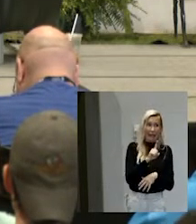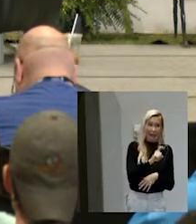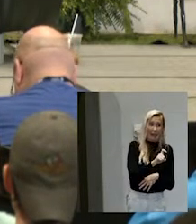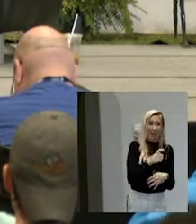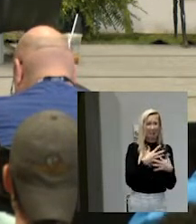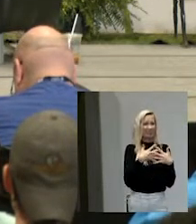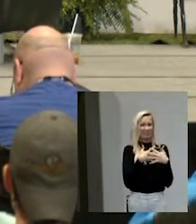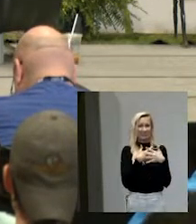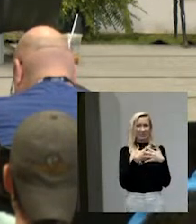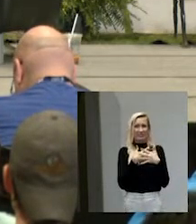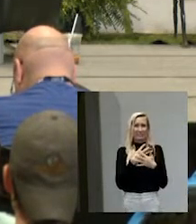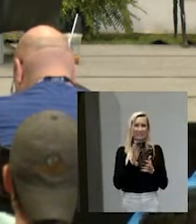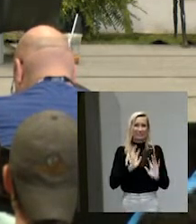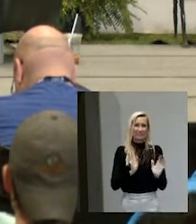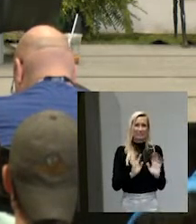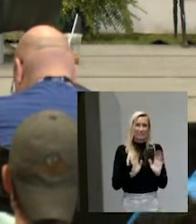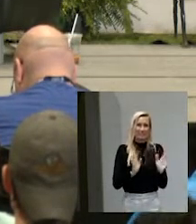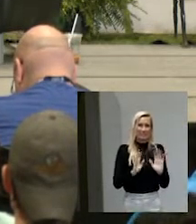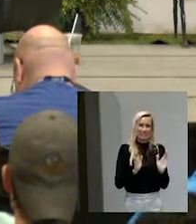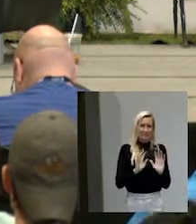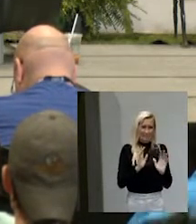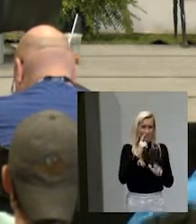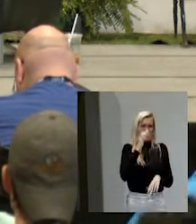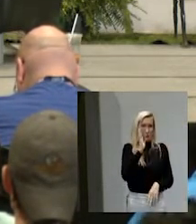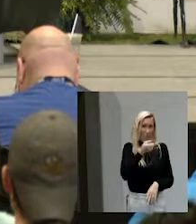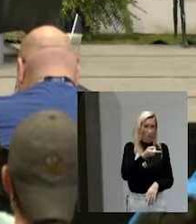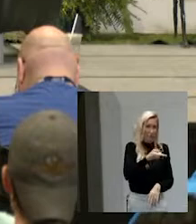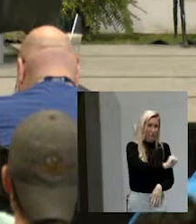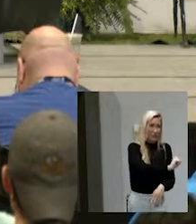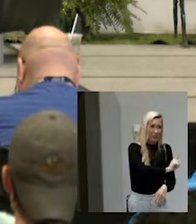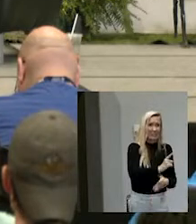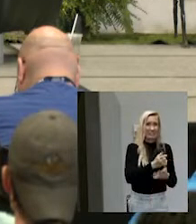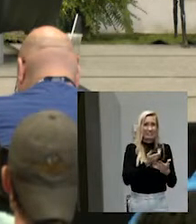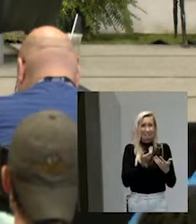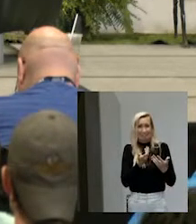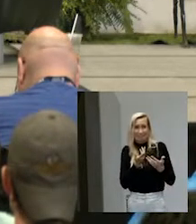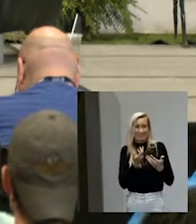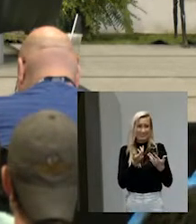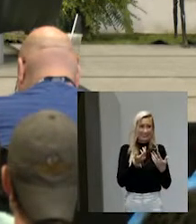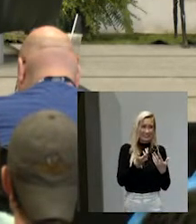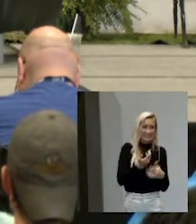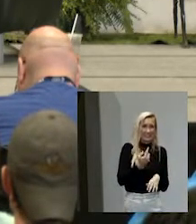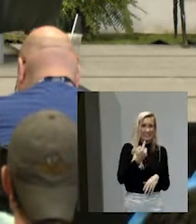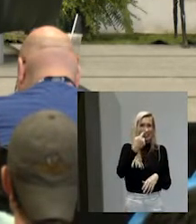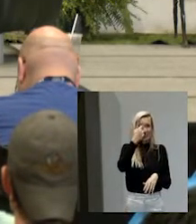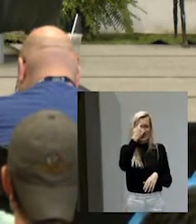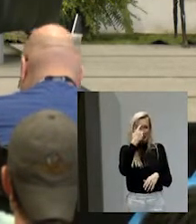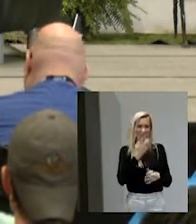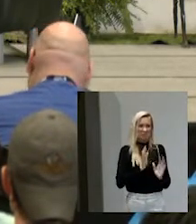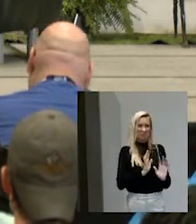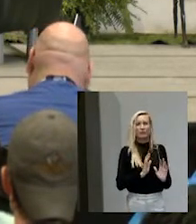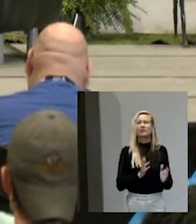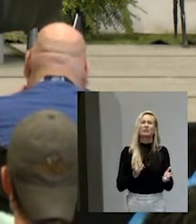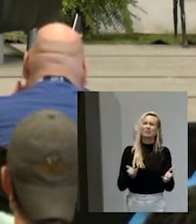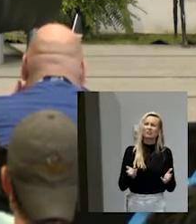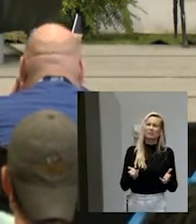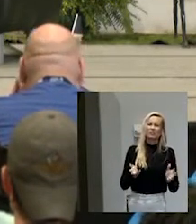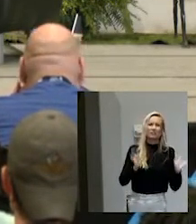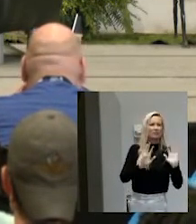ask questions. They think they're going to offend, and or they think it's confrontational. And the alternative is